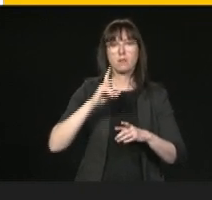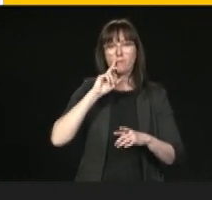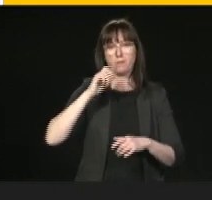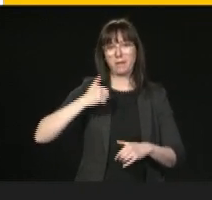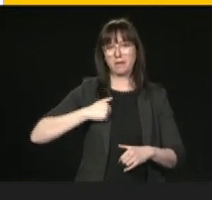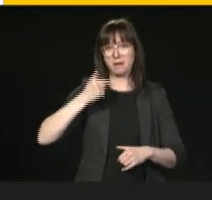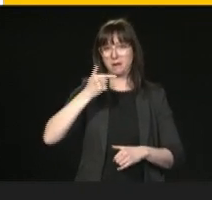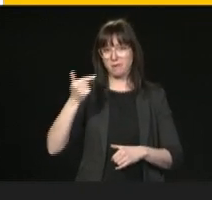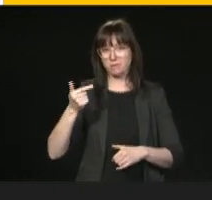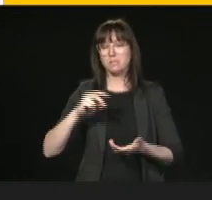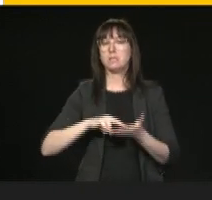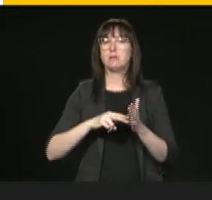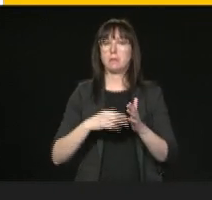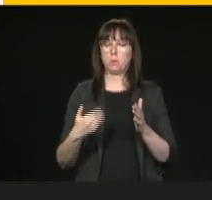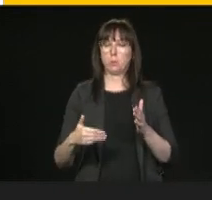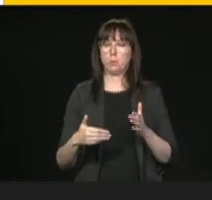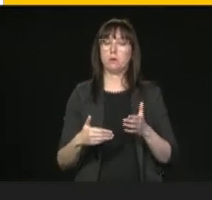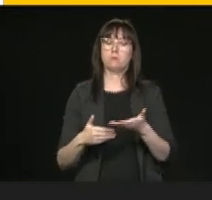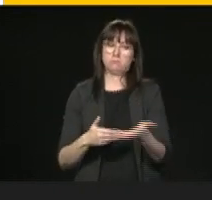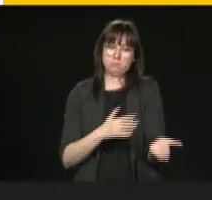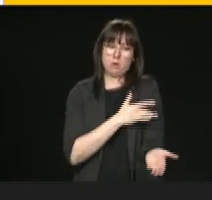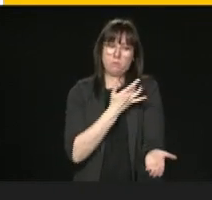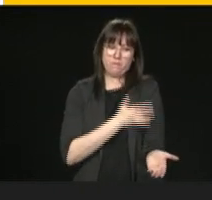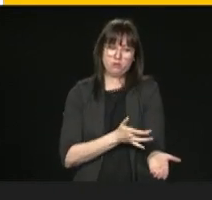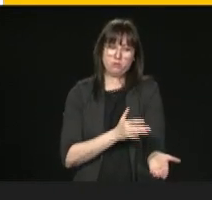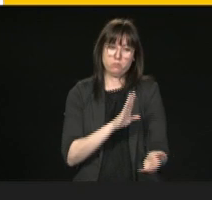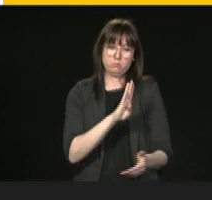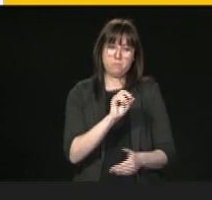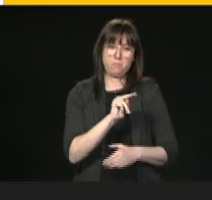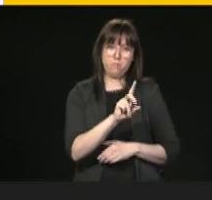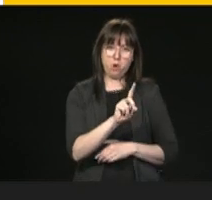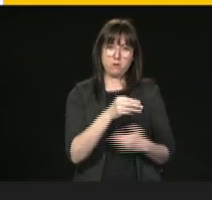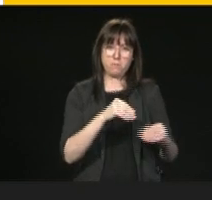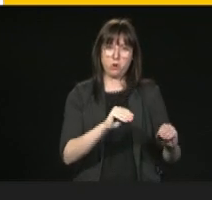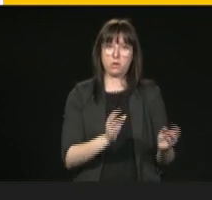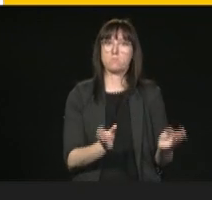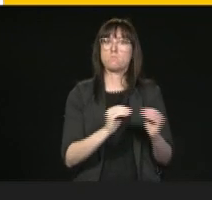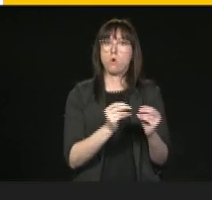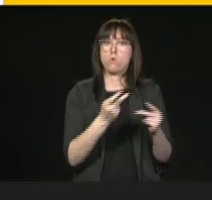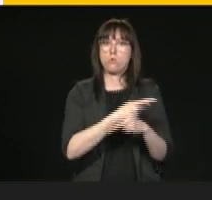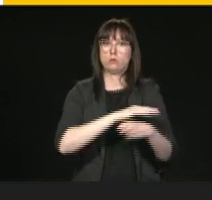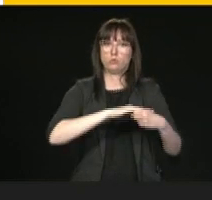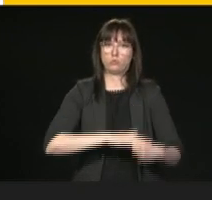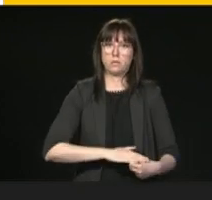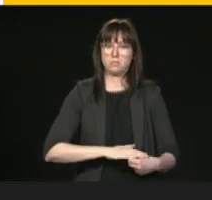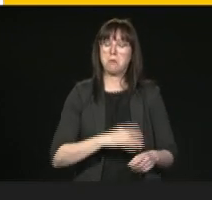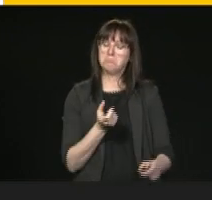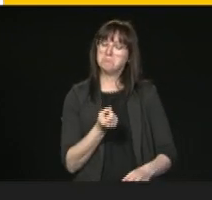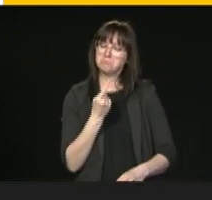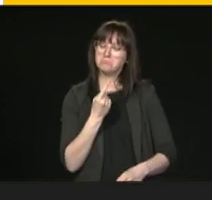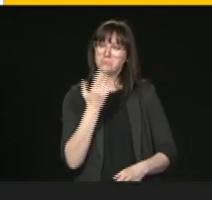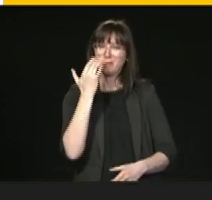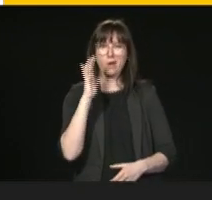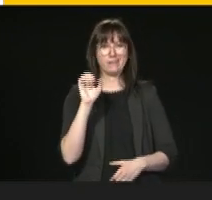provincial bond market. This is totally understandable when liquidity is in short supply.